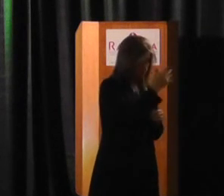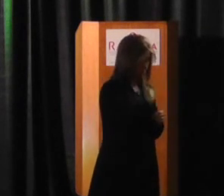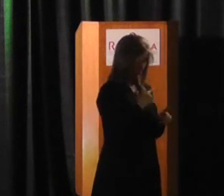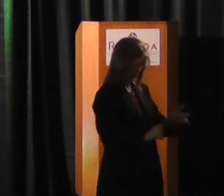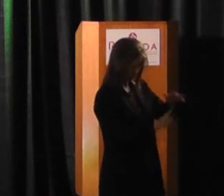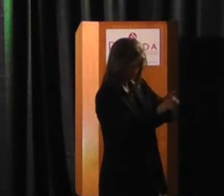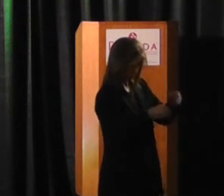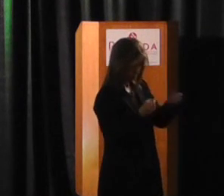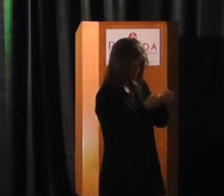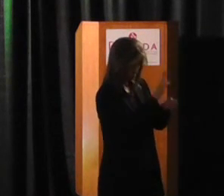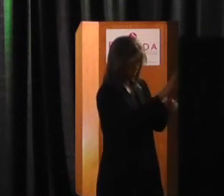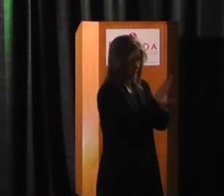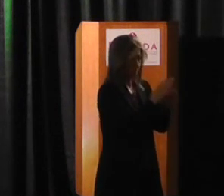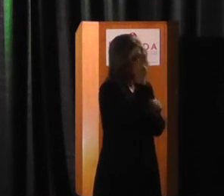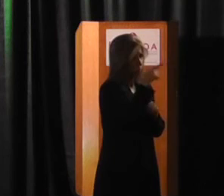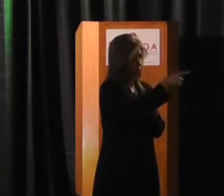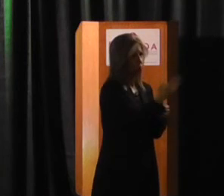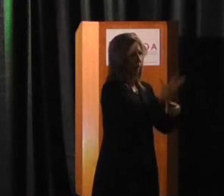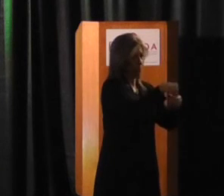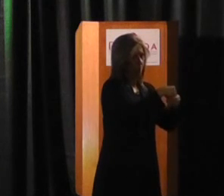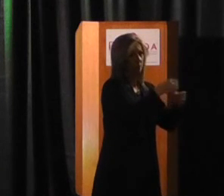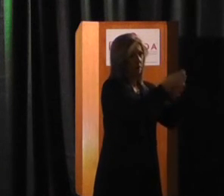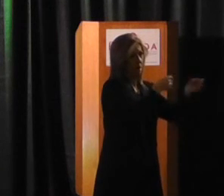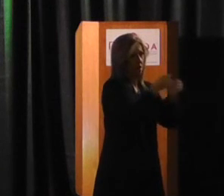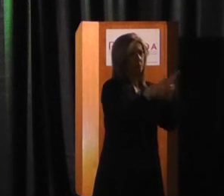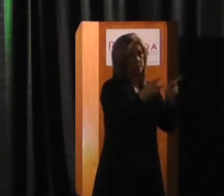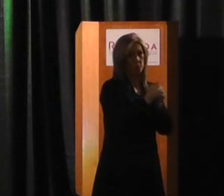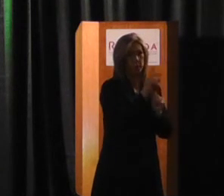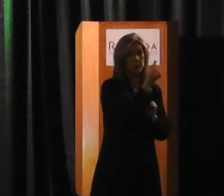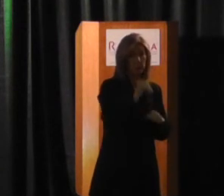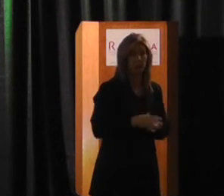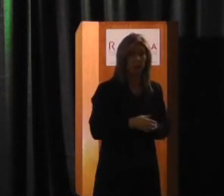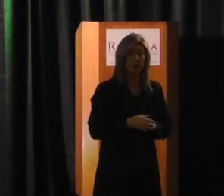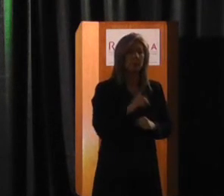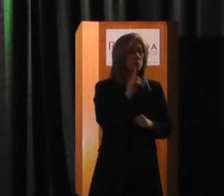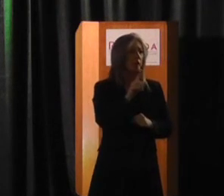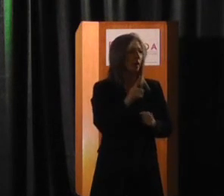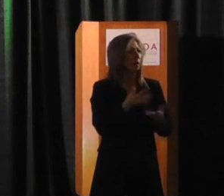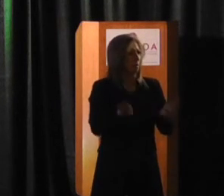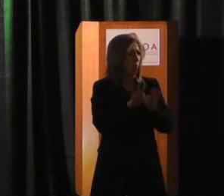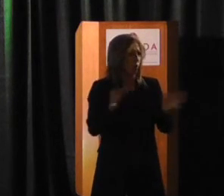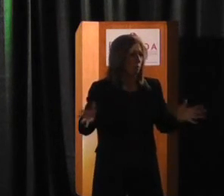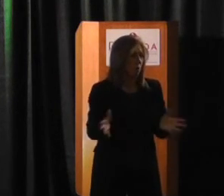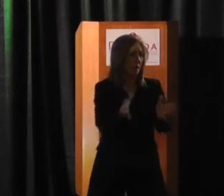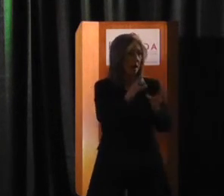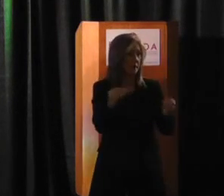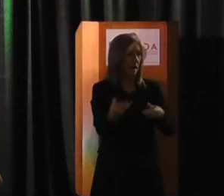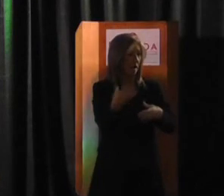will people with disabilities and those who believe in this movement truly mobilize and own their power. Thank you.